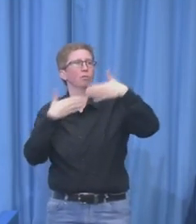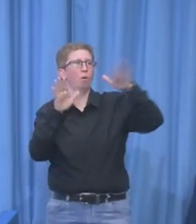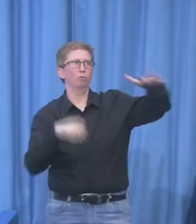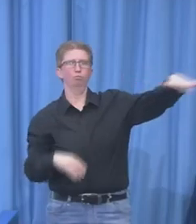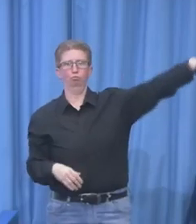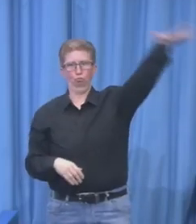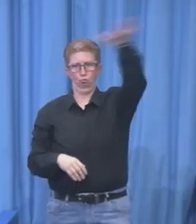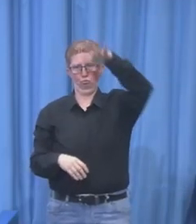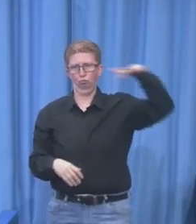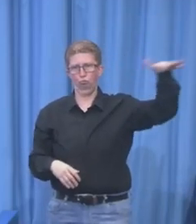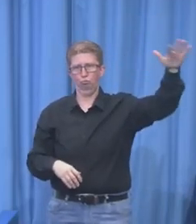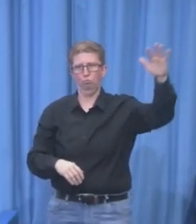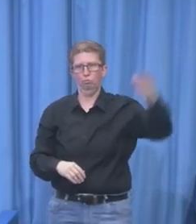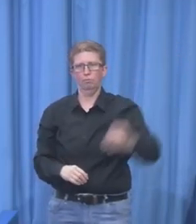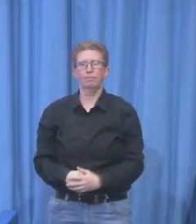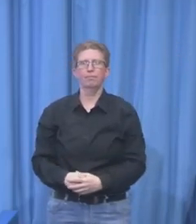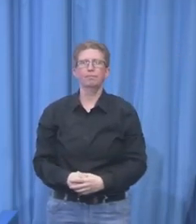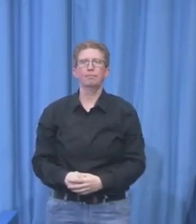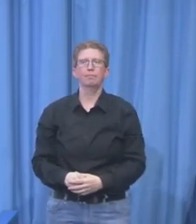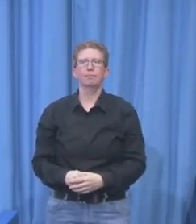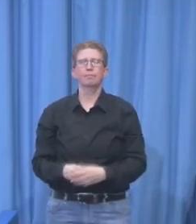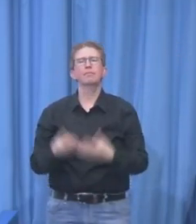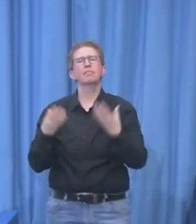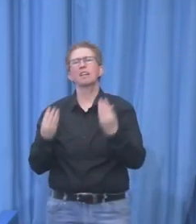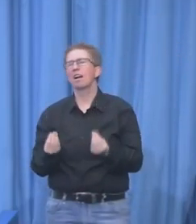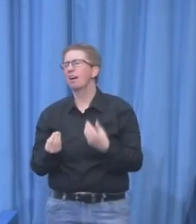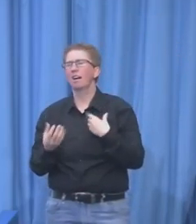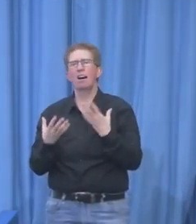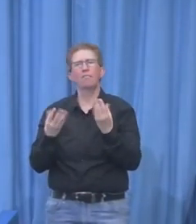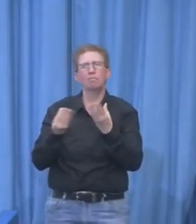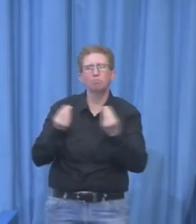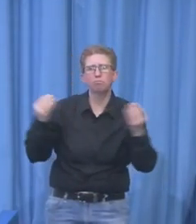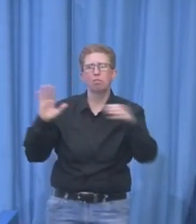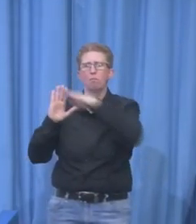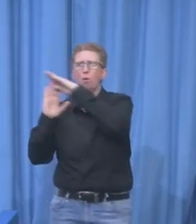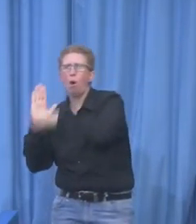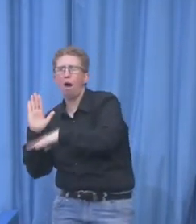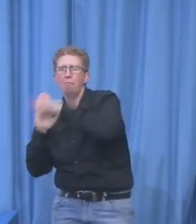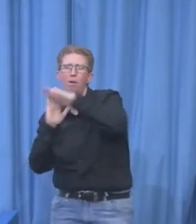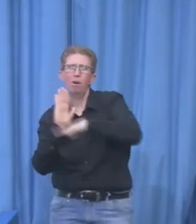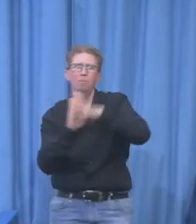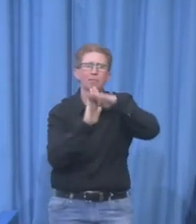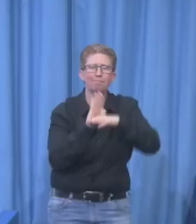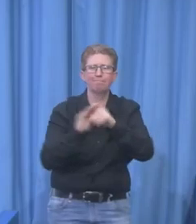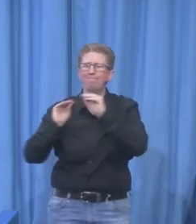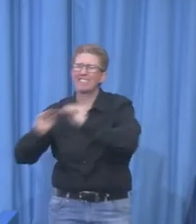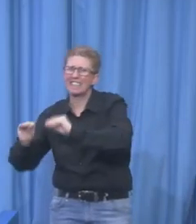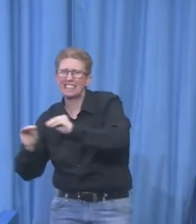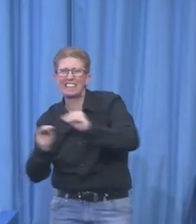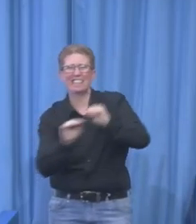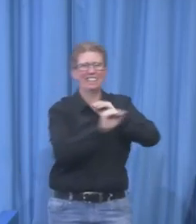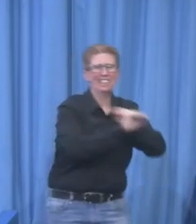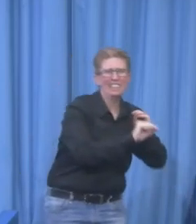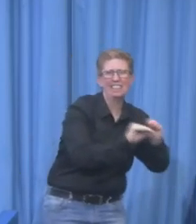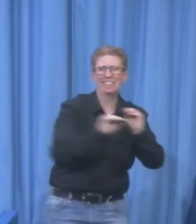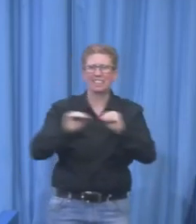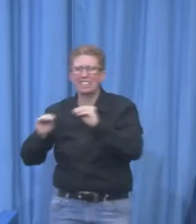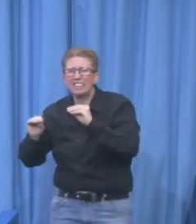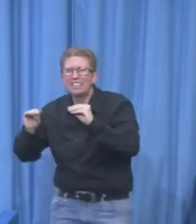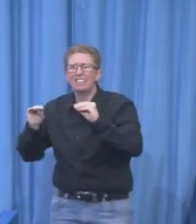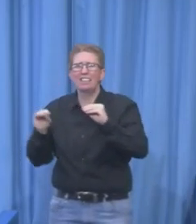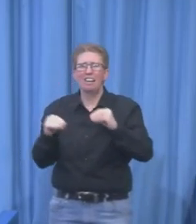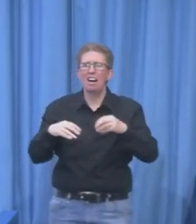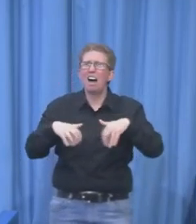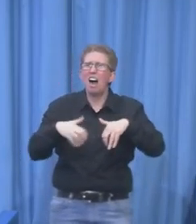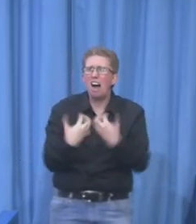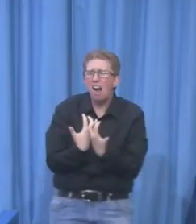these programs. We seldom work on training people without disabilities on how to work in a business with people